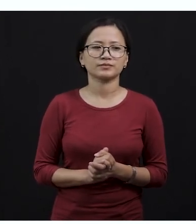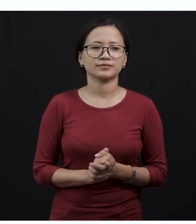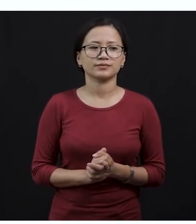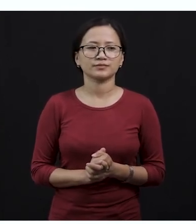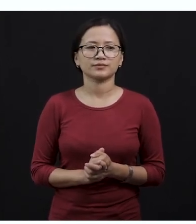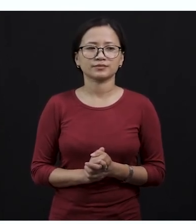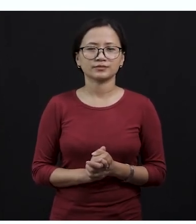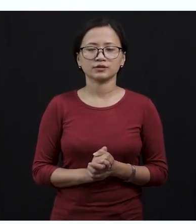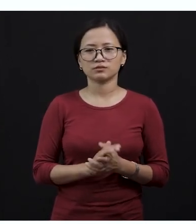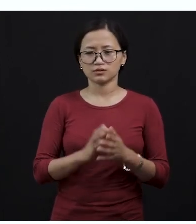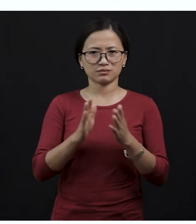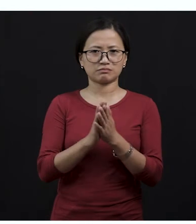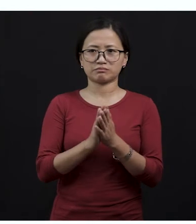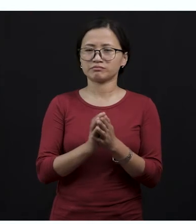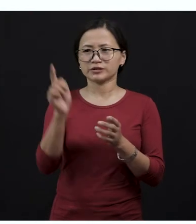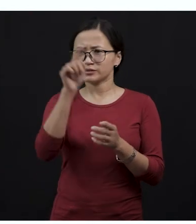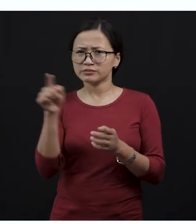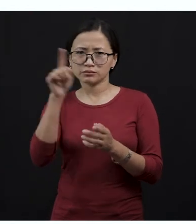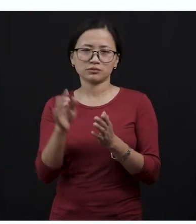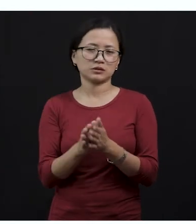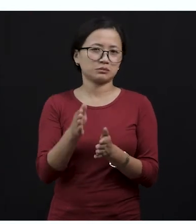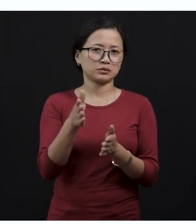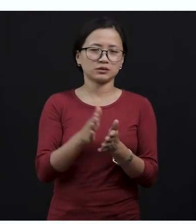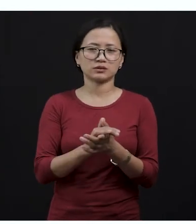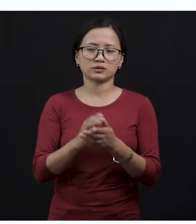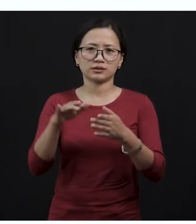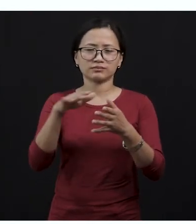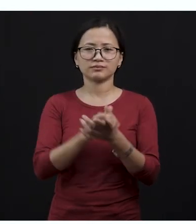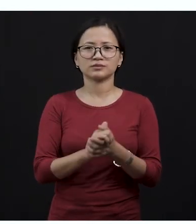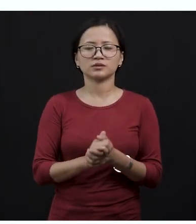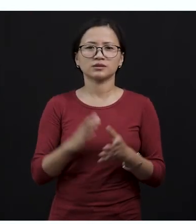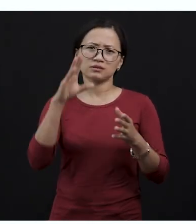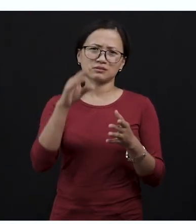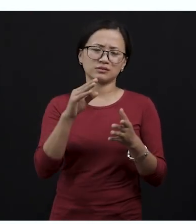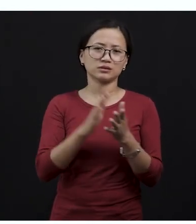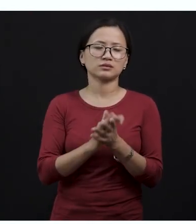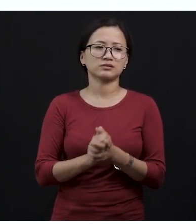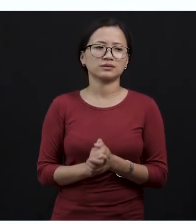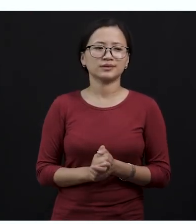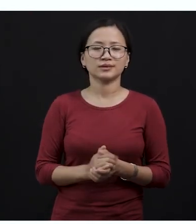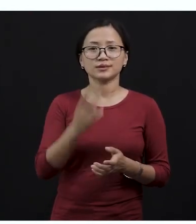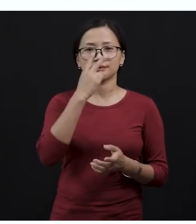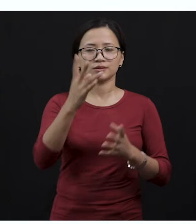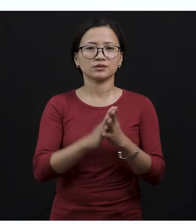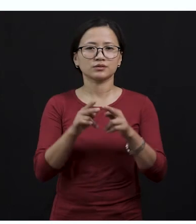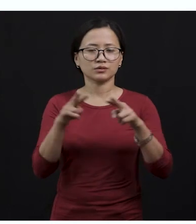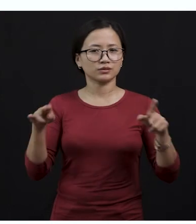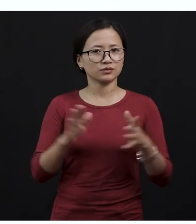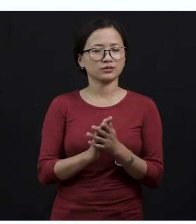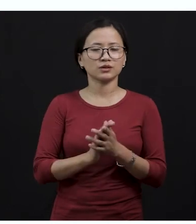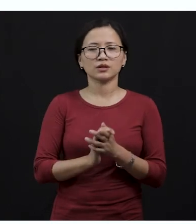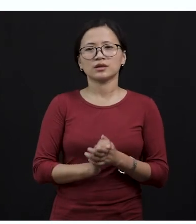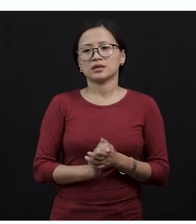this. It's shapeless. It changes its shape every step they take. Then let us see the different shape